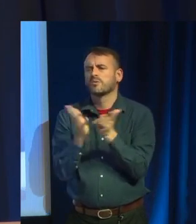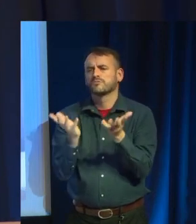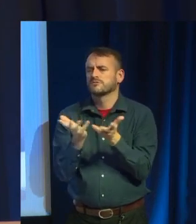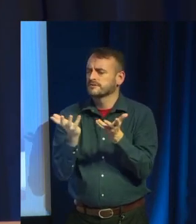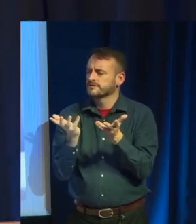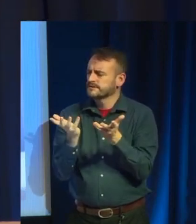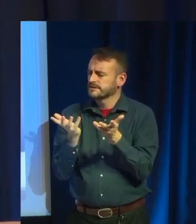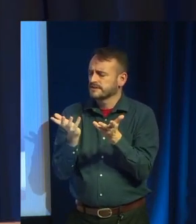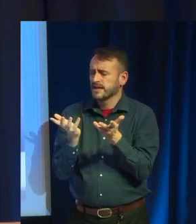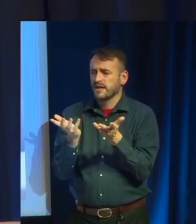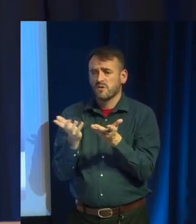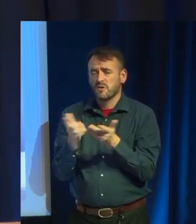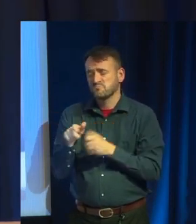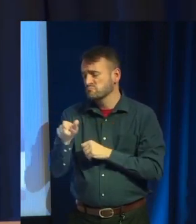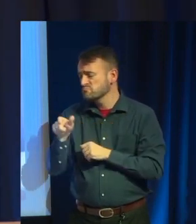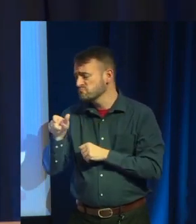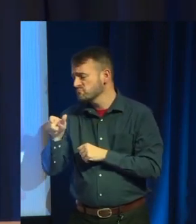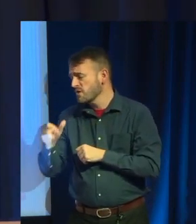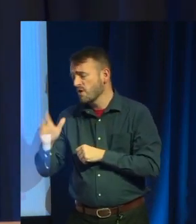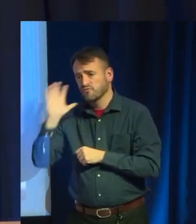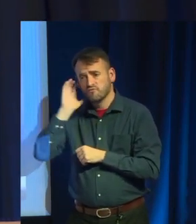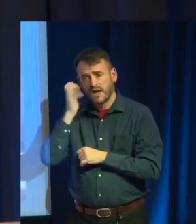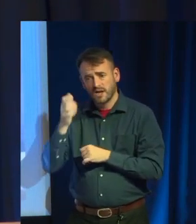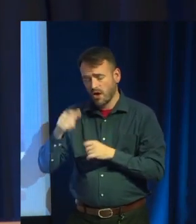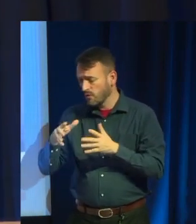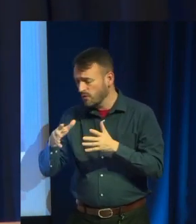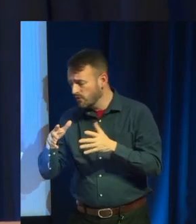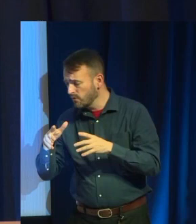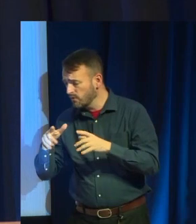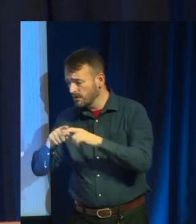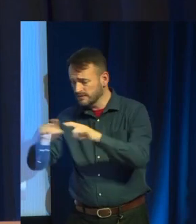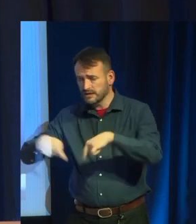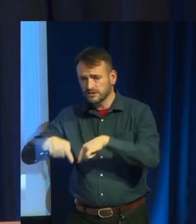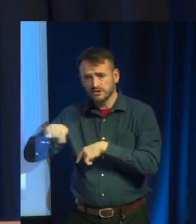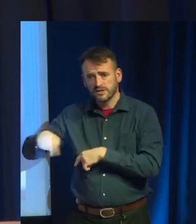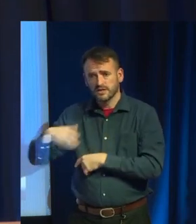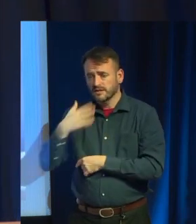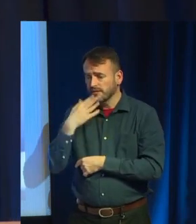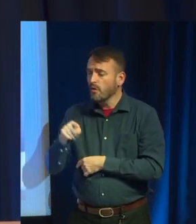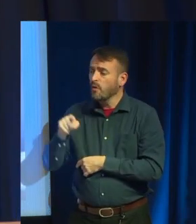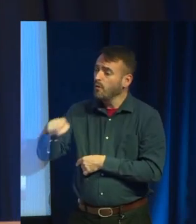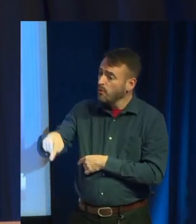studio and says like, oh, I see they have like a new plant there in the corner. That looks nice.